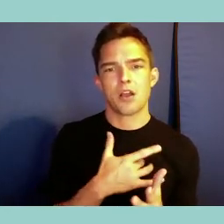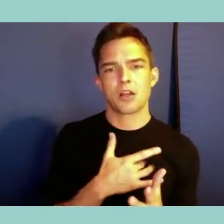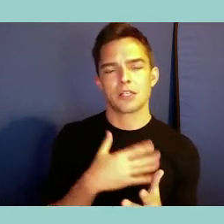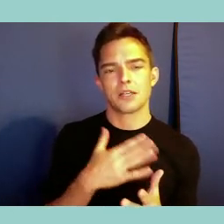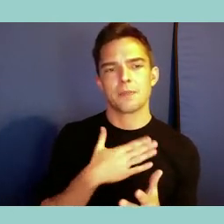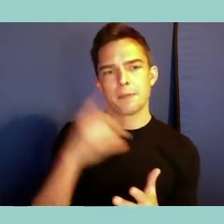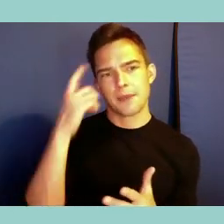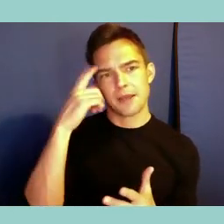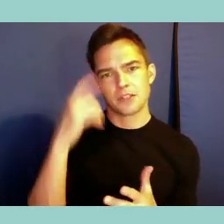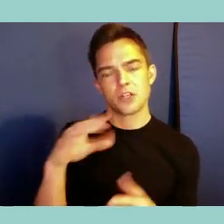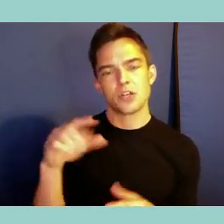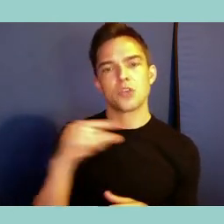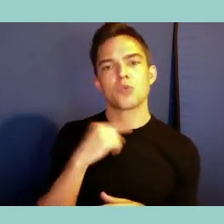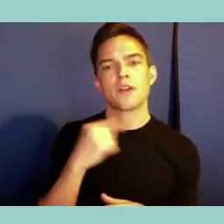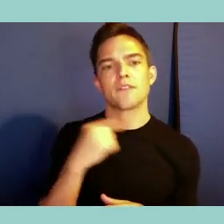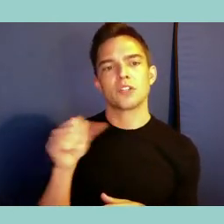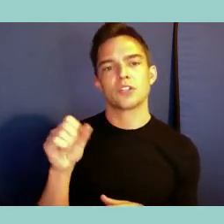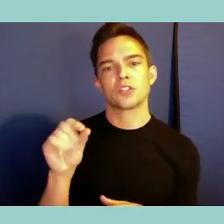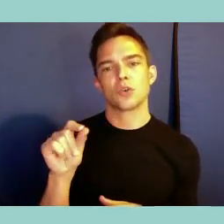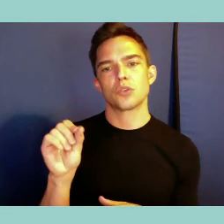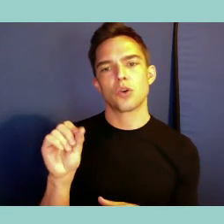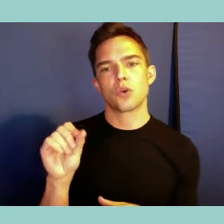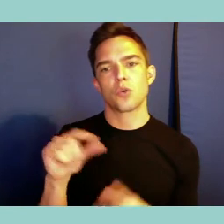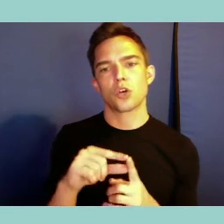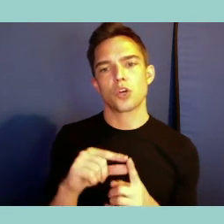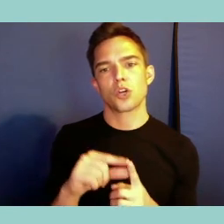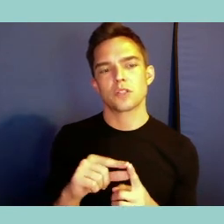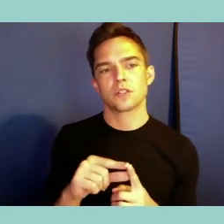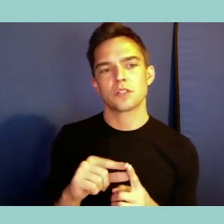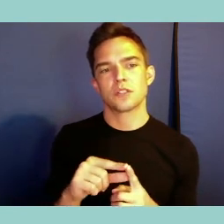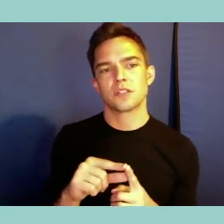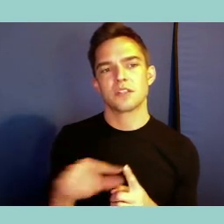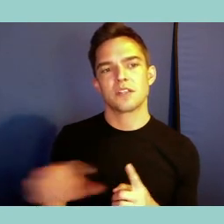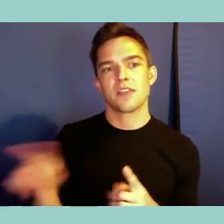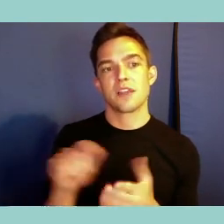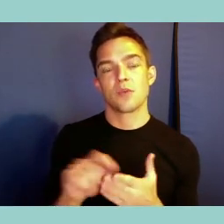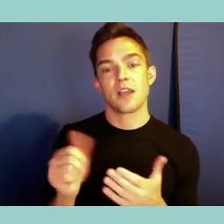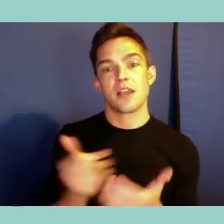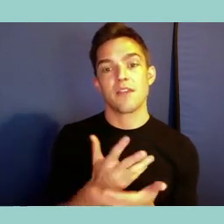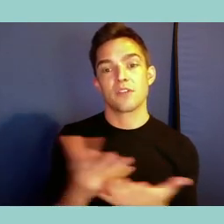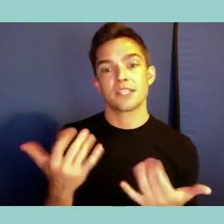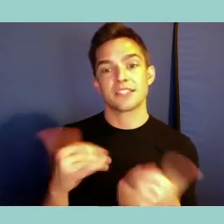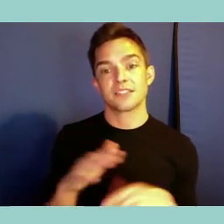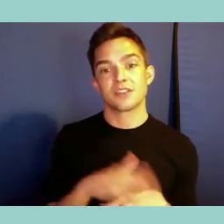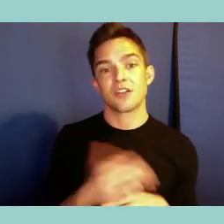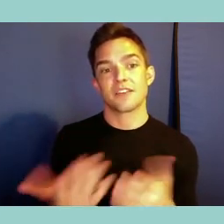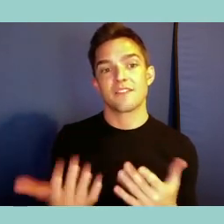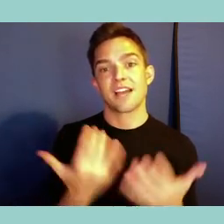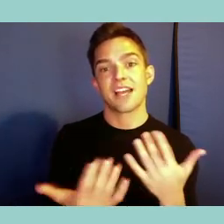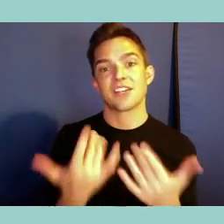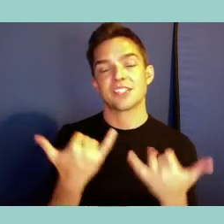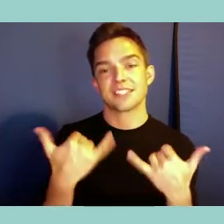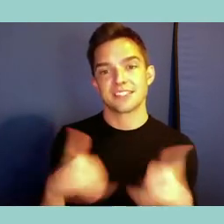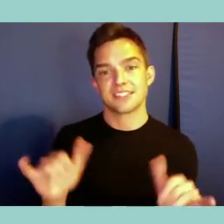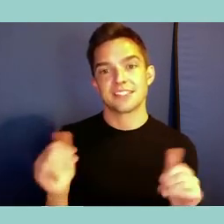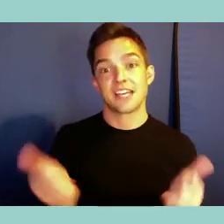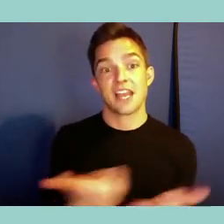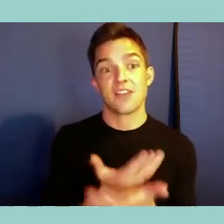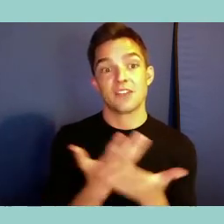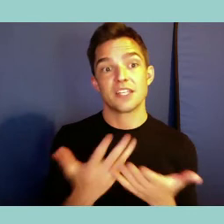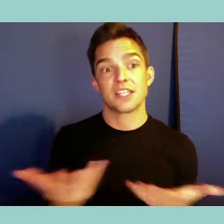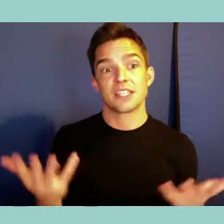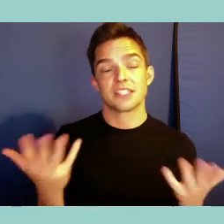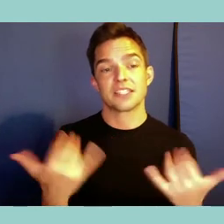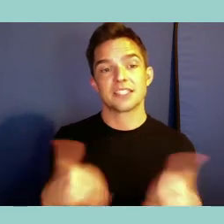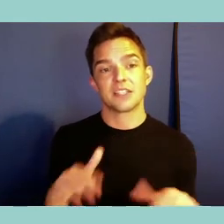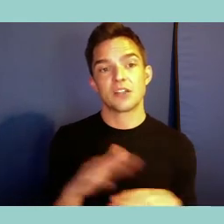They were Reverend Soto's words. They write, "Everything is still on fire. Everything is